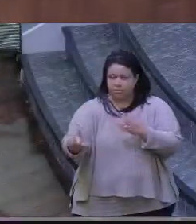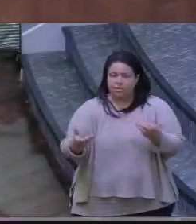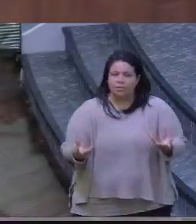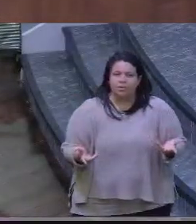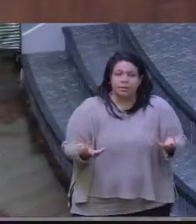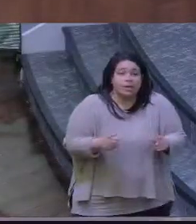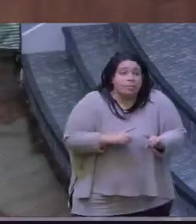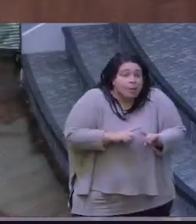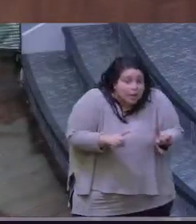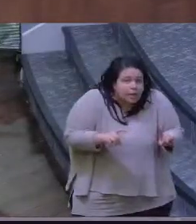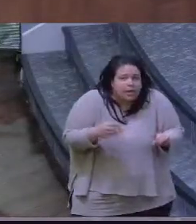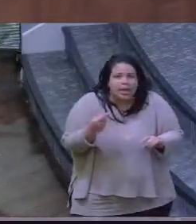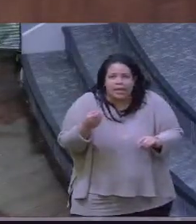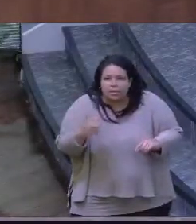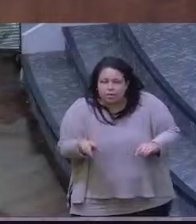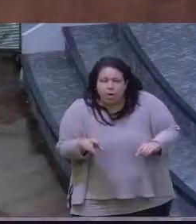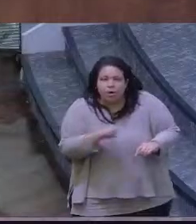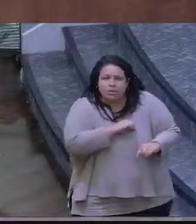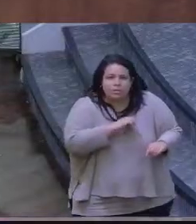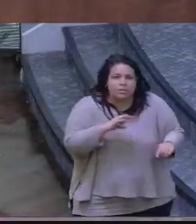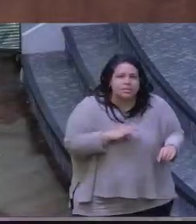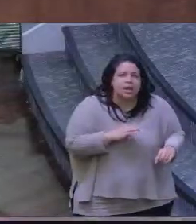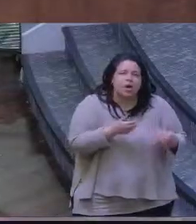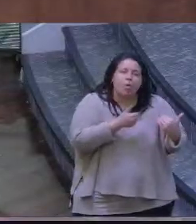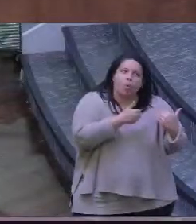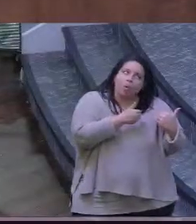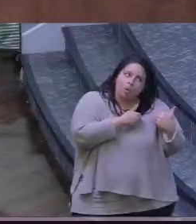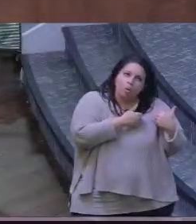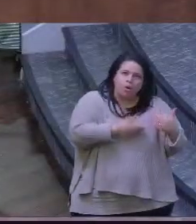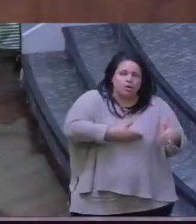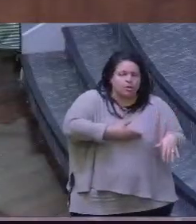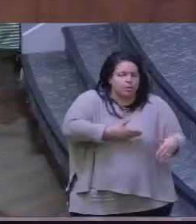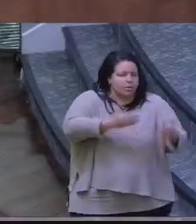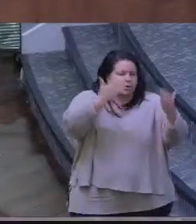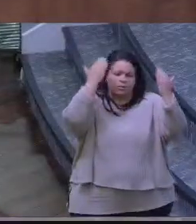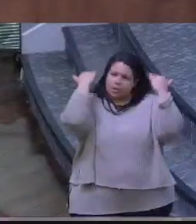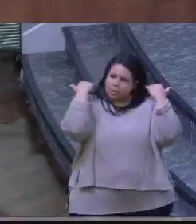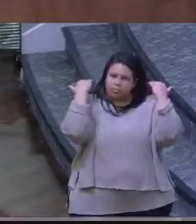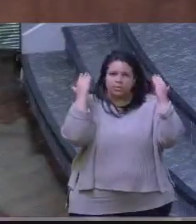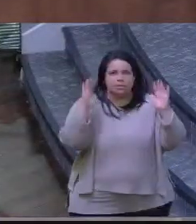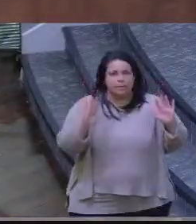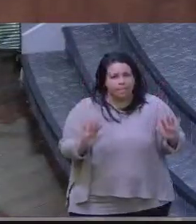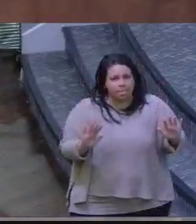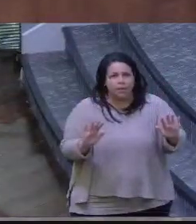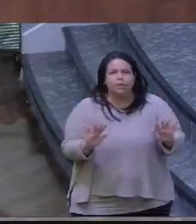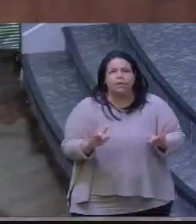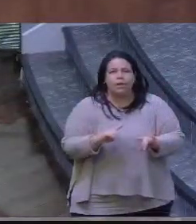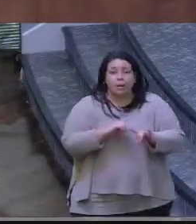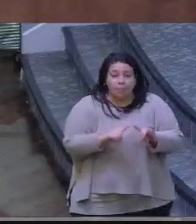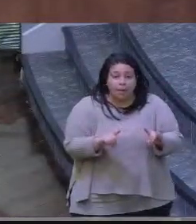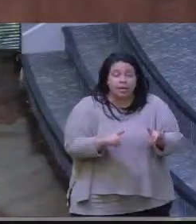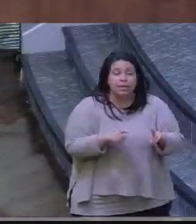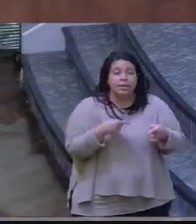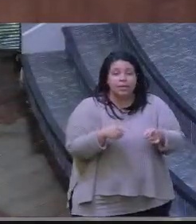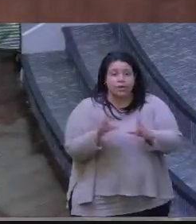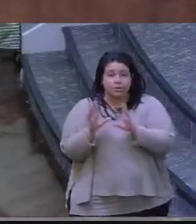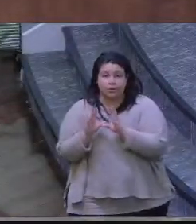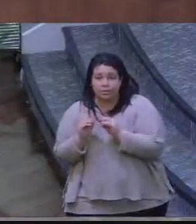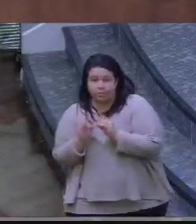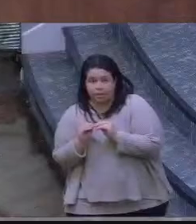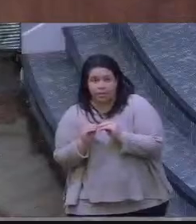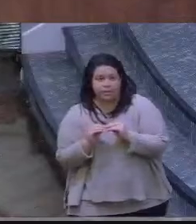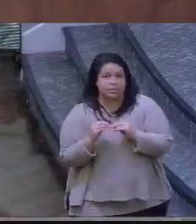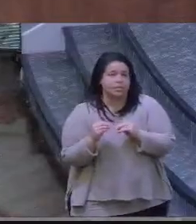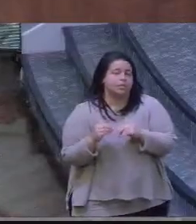the HR staff may be overburdened. So during our budget discussions, I think that is a space where we could possibly work with the district and the board